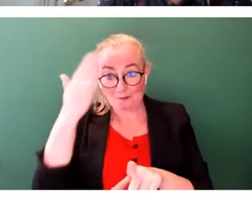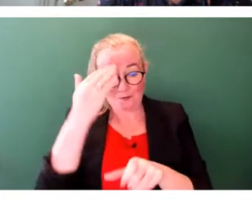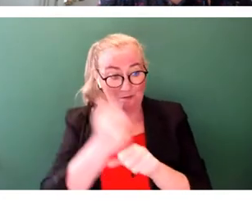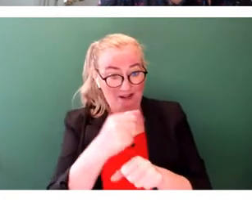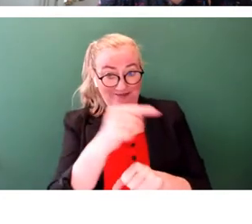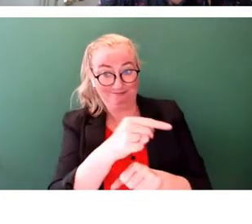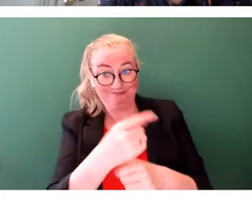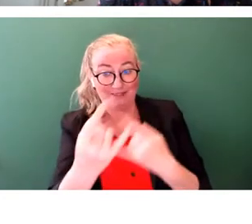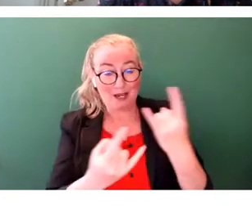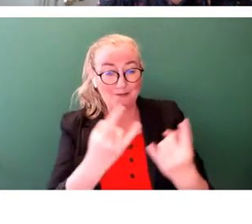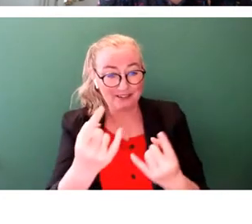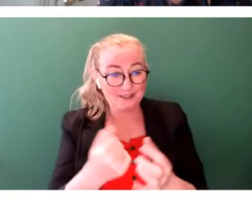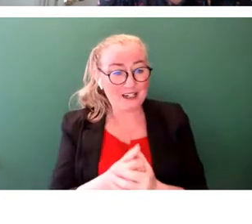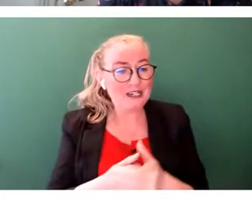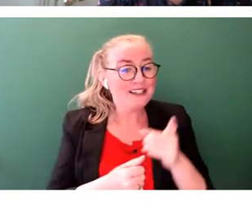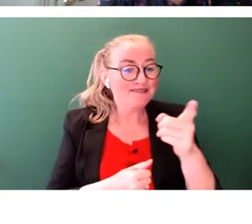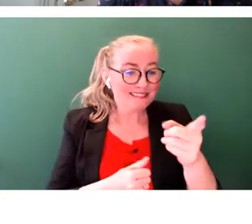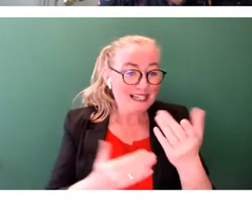I think